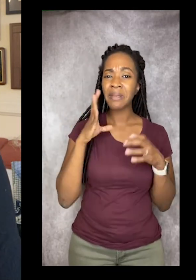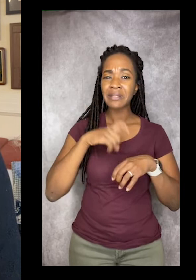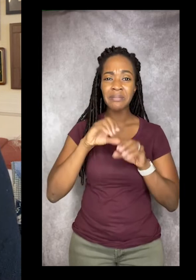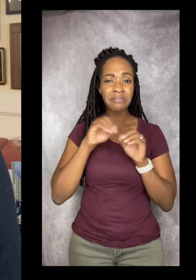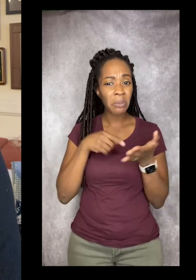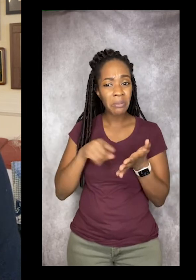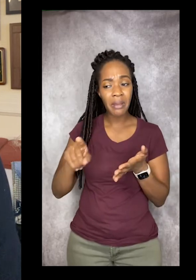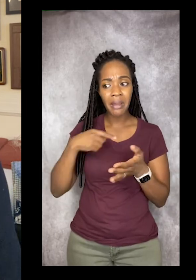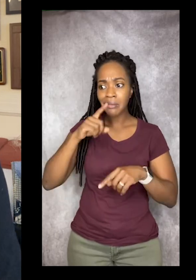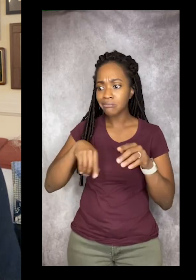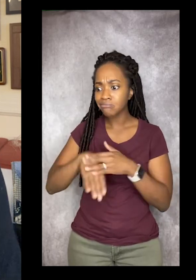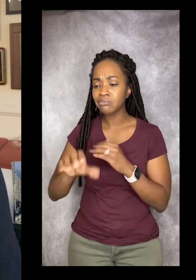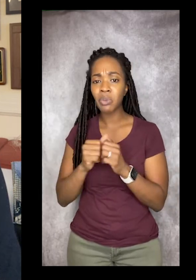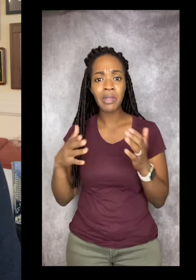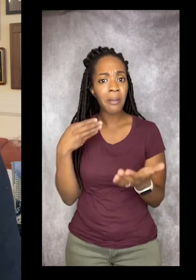or cigarettes.